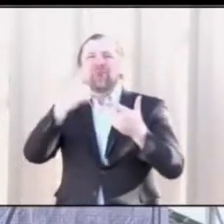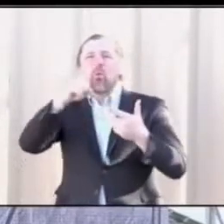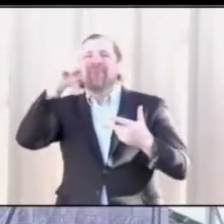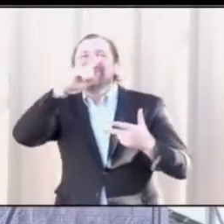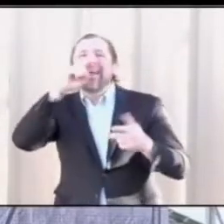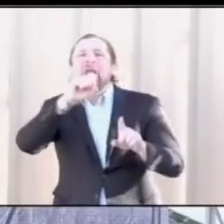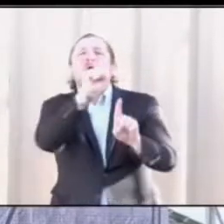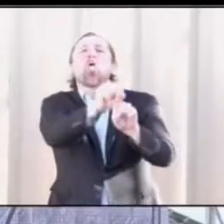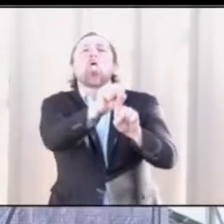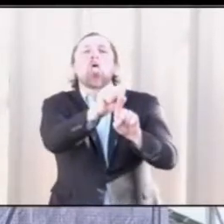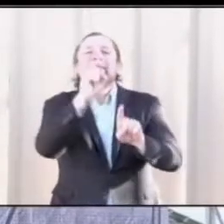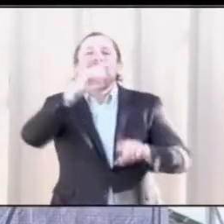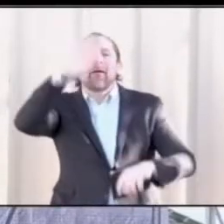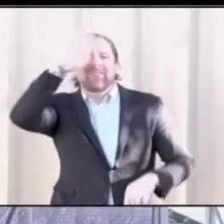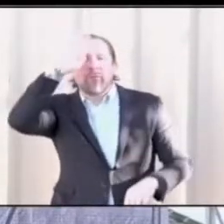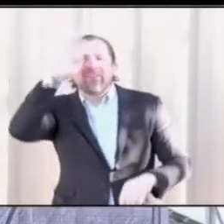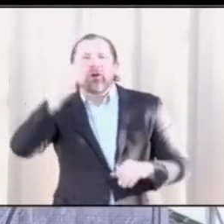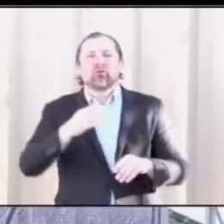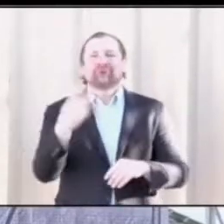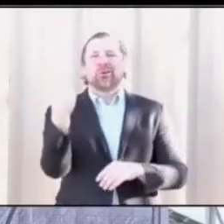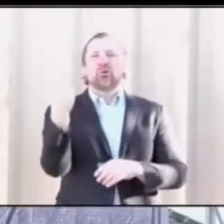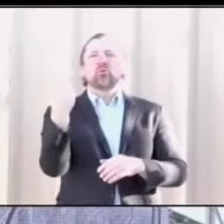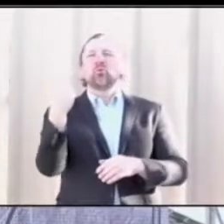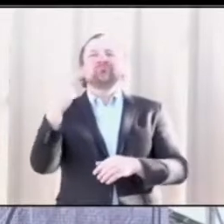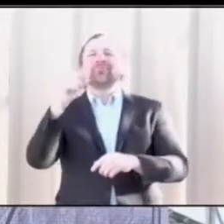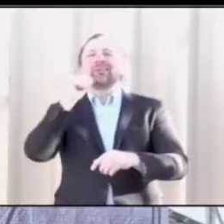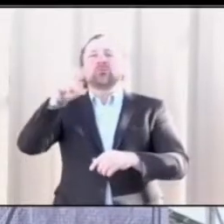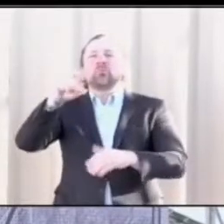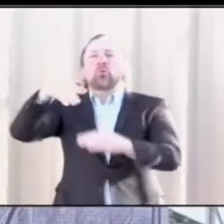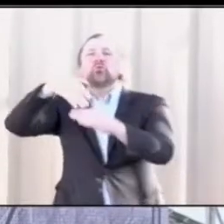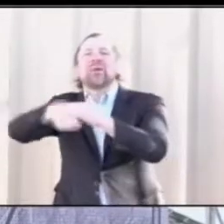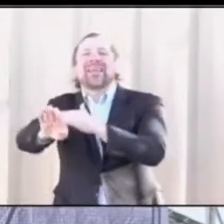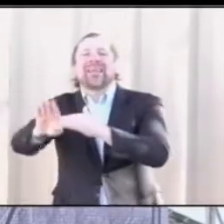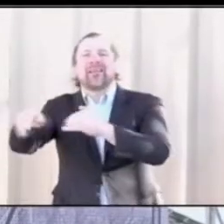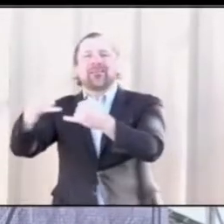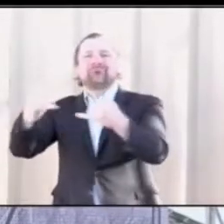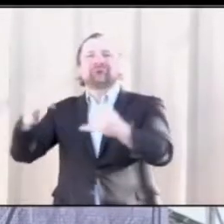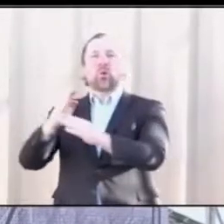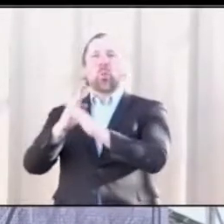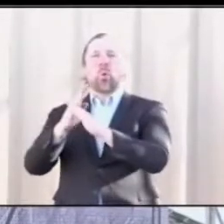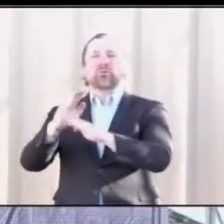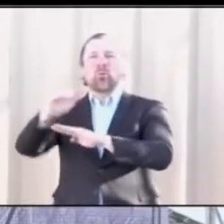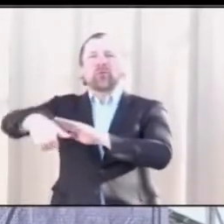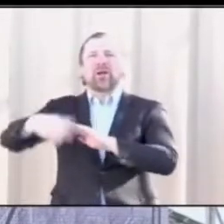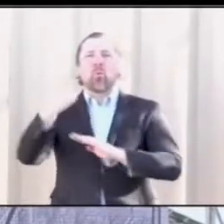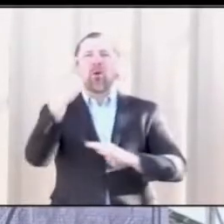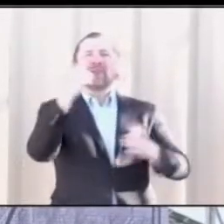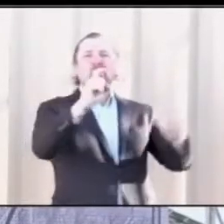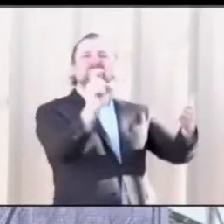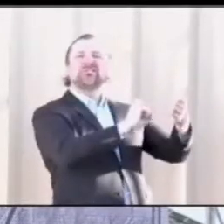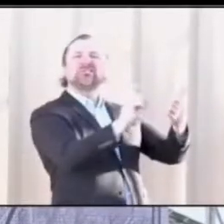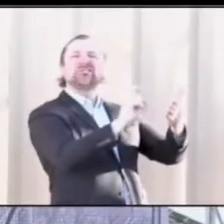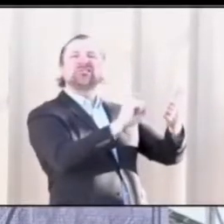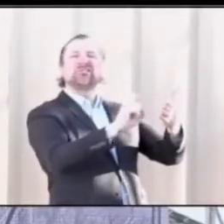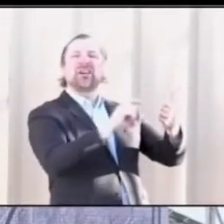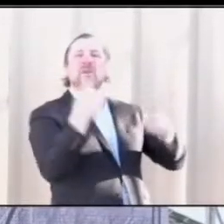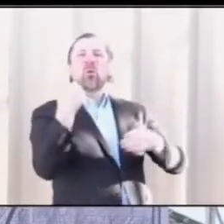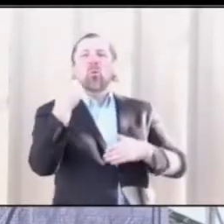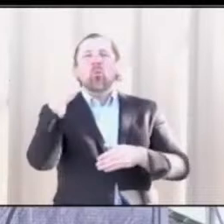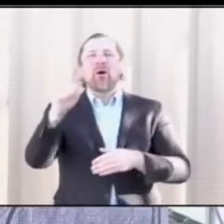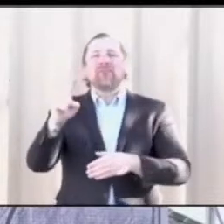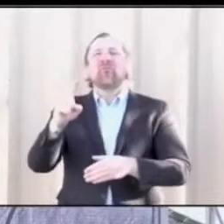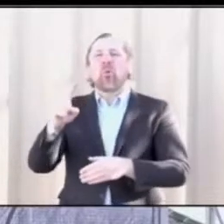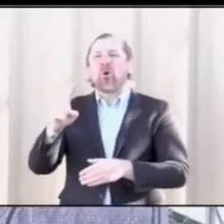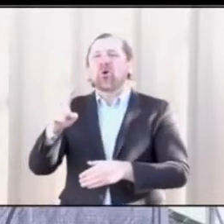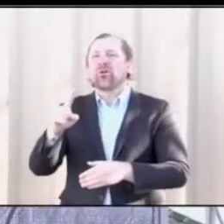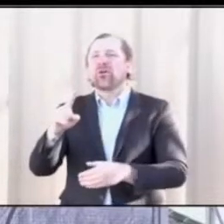firefighter, 2 unauthorized entry into closed emergency area, 1 DUI, 1 vandalism, 1 possession of ammunition and burglary